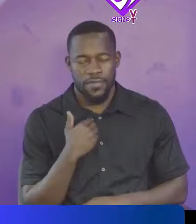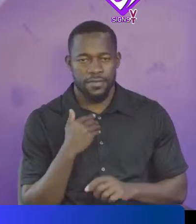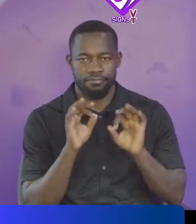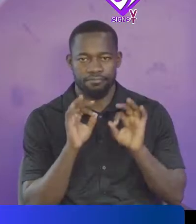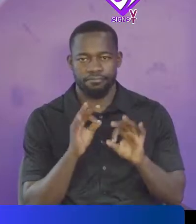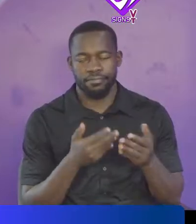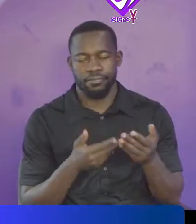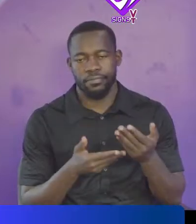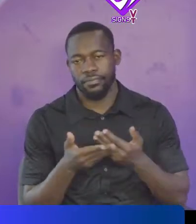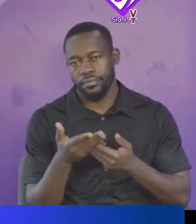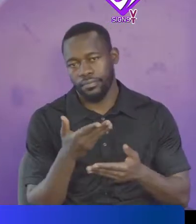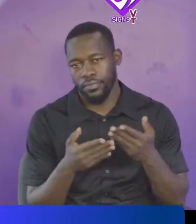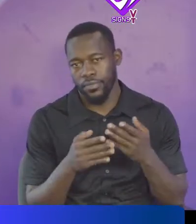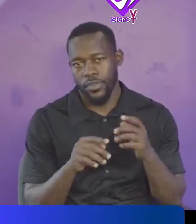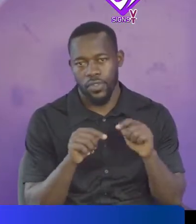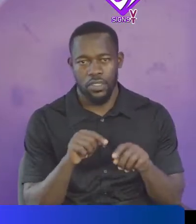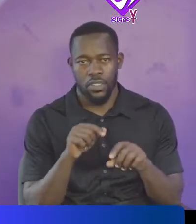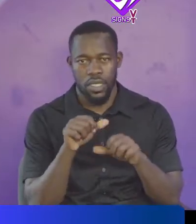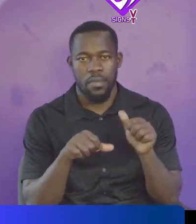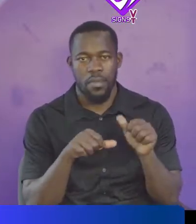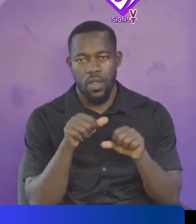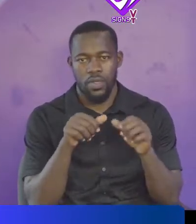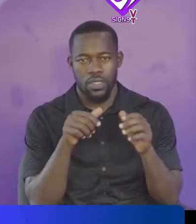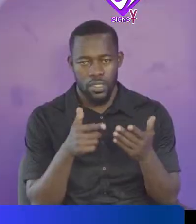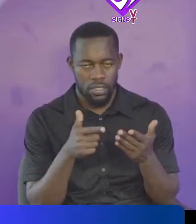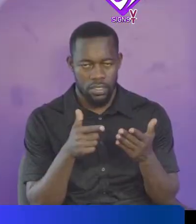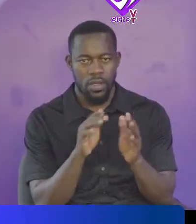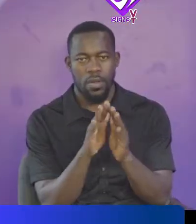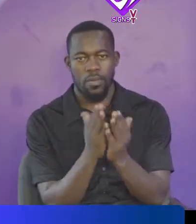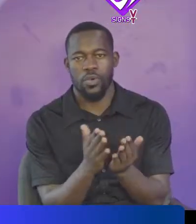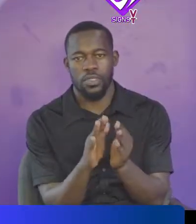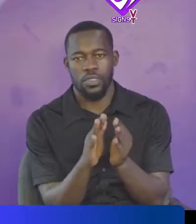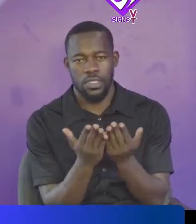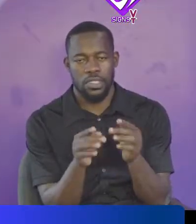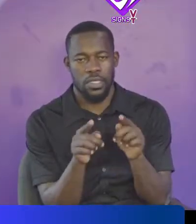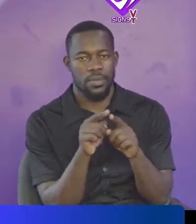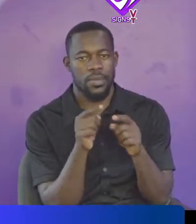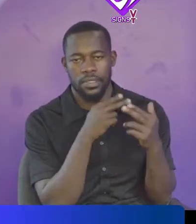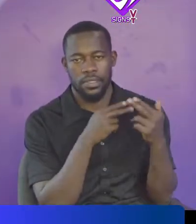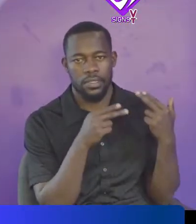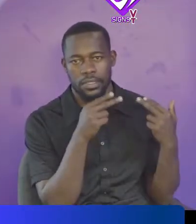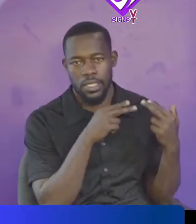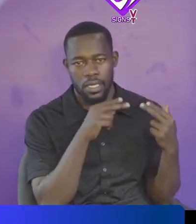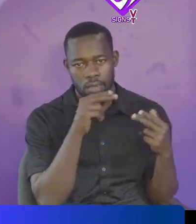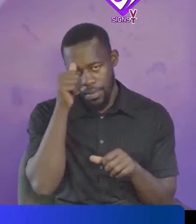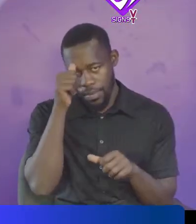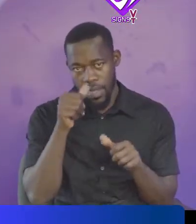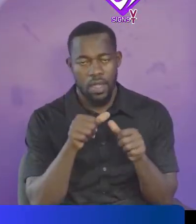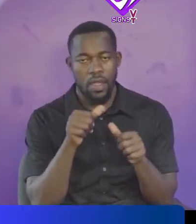Conversation, and it's about our heritage. Our four-grandfathers